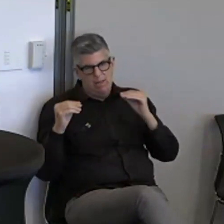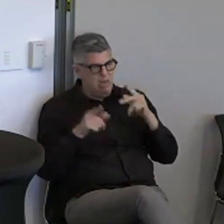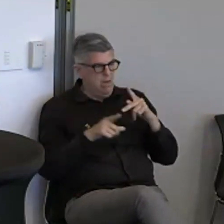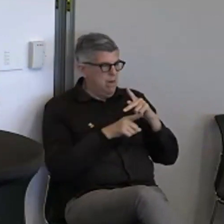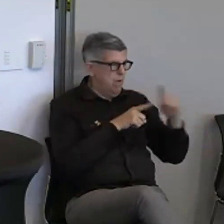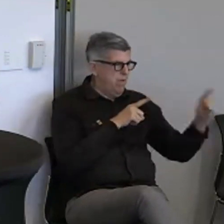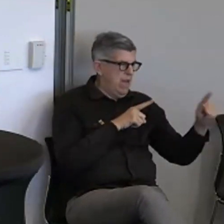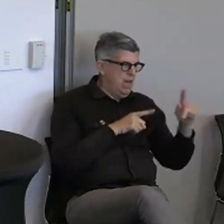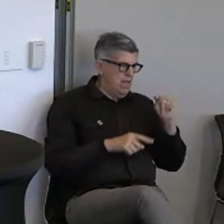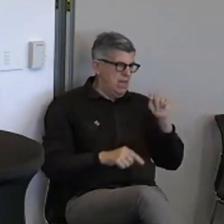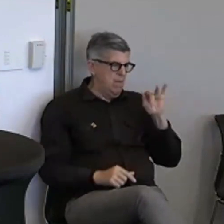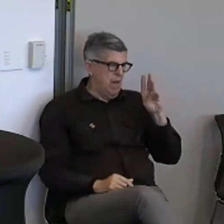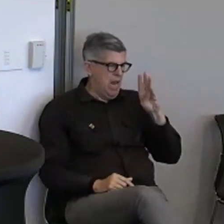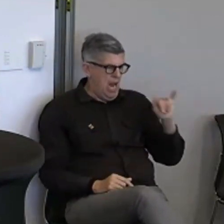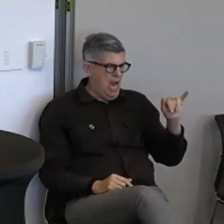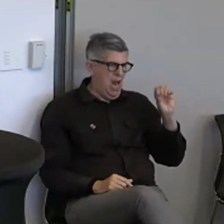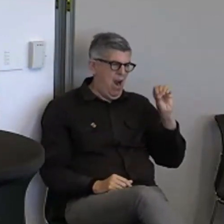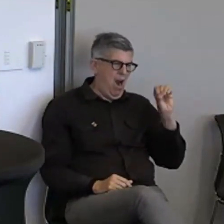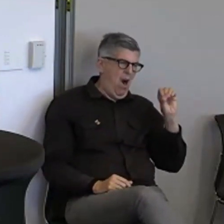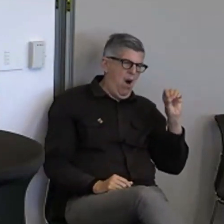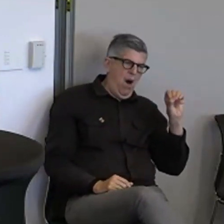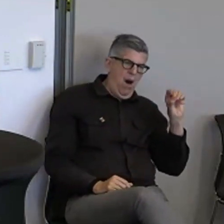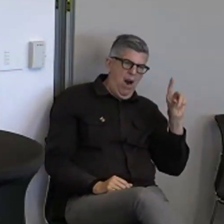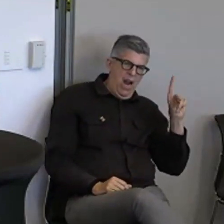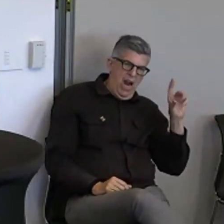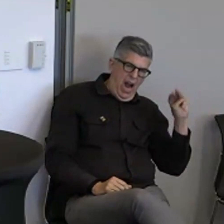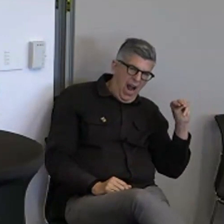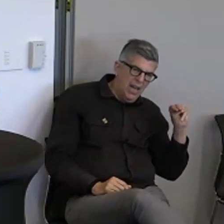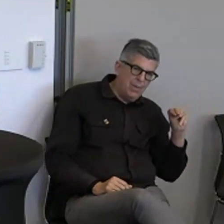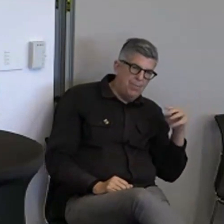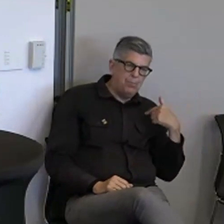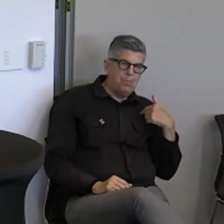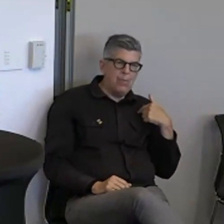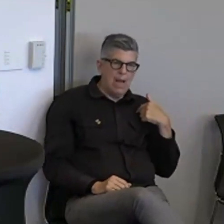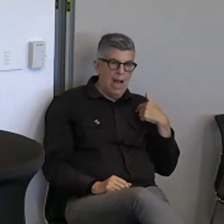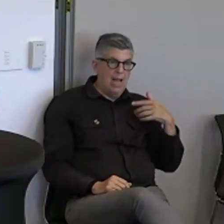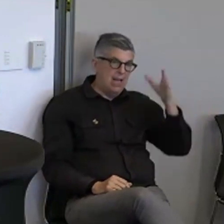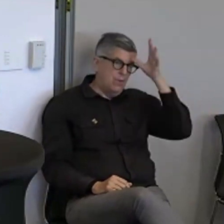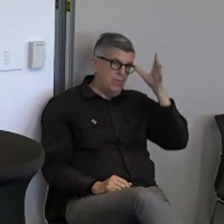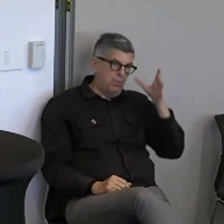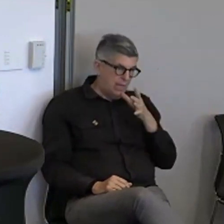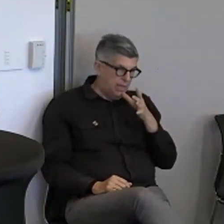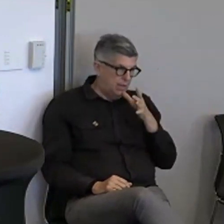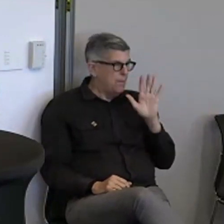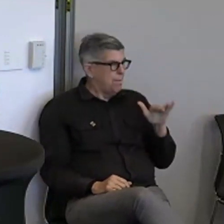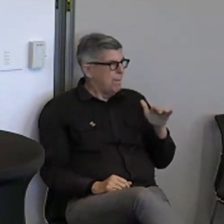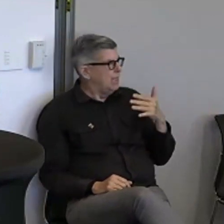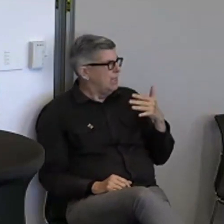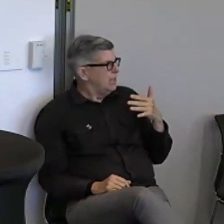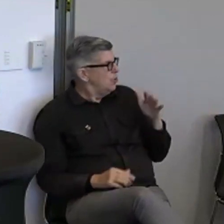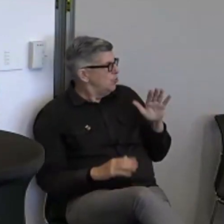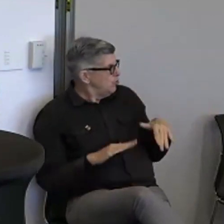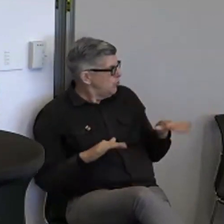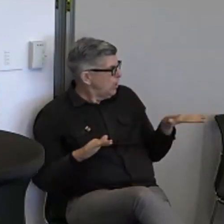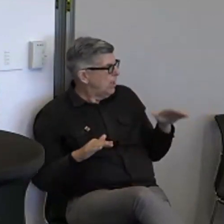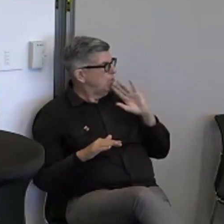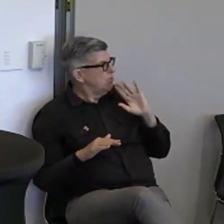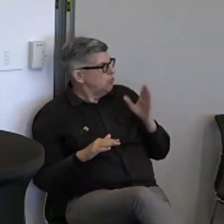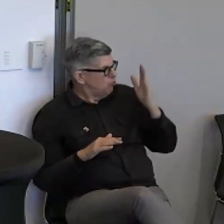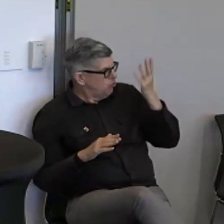professionals, TVIs and O&Ms. But as a parent of a blind child, I have encountered like